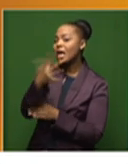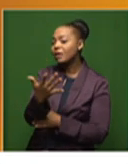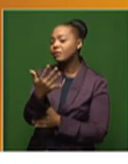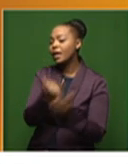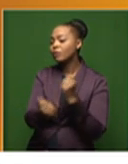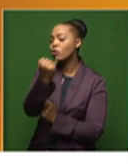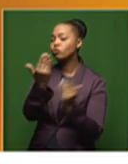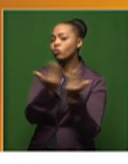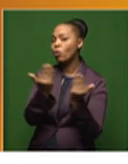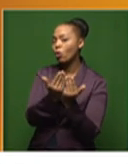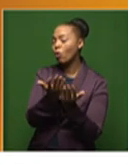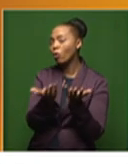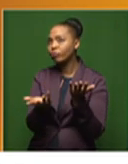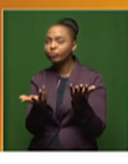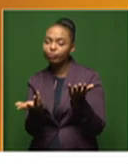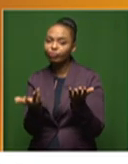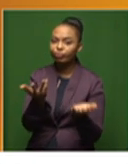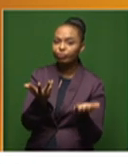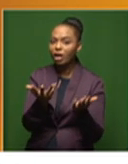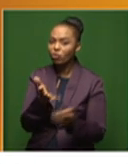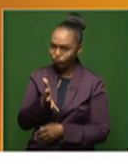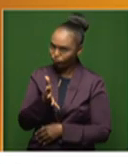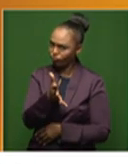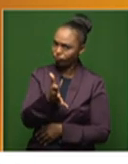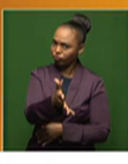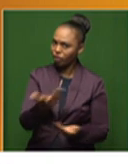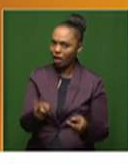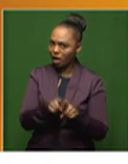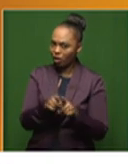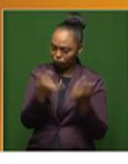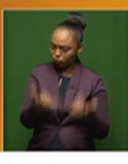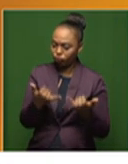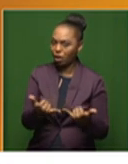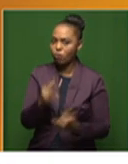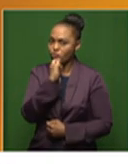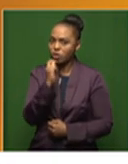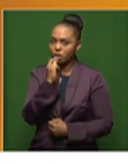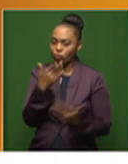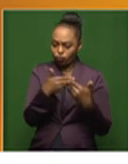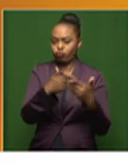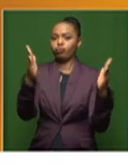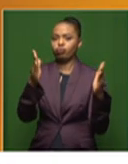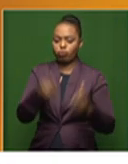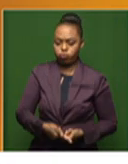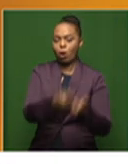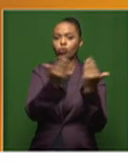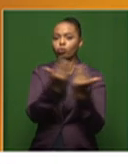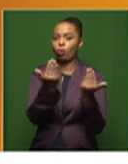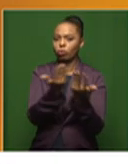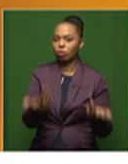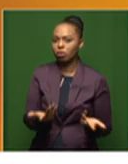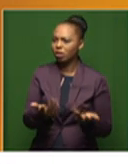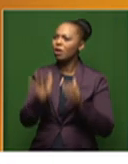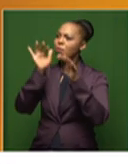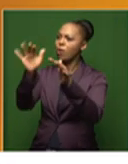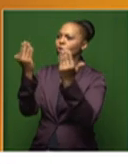in fact insisting, like they have this morning, on going back to school, what stops some of the public